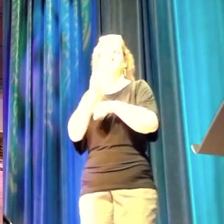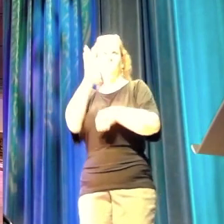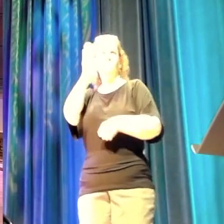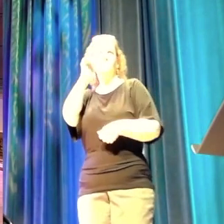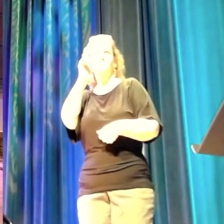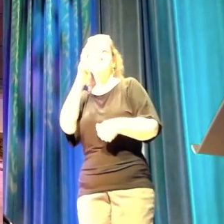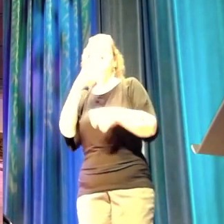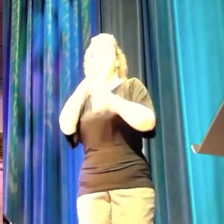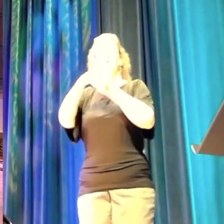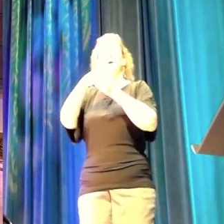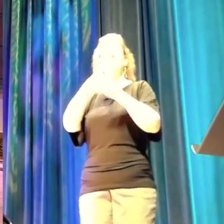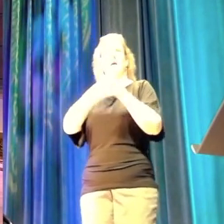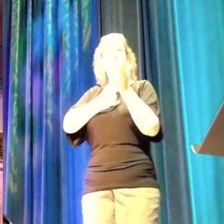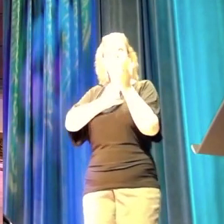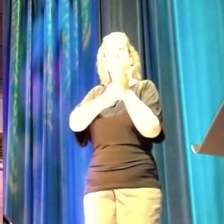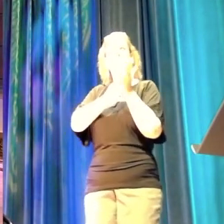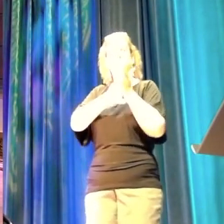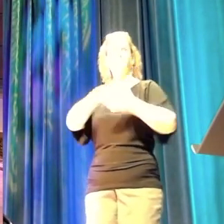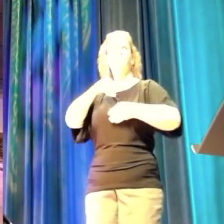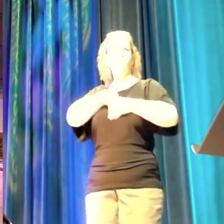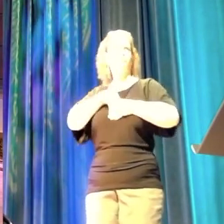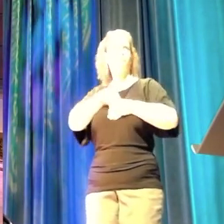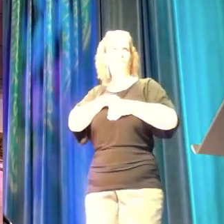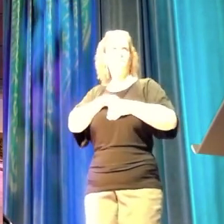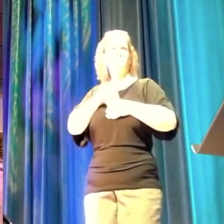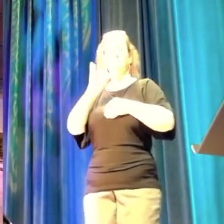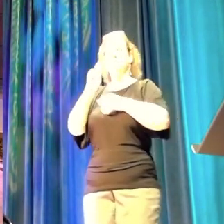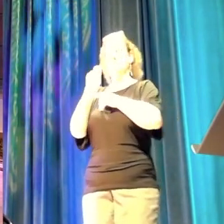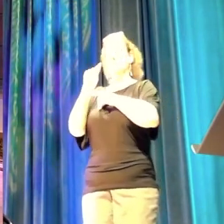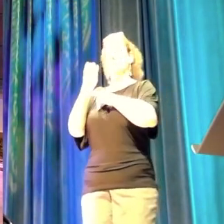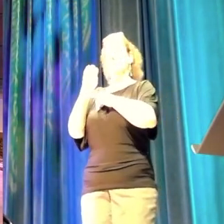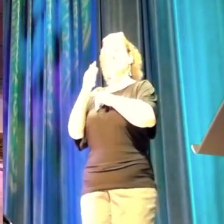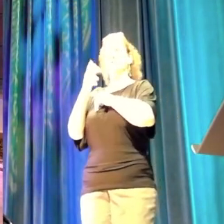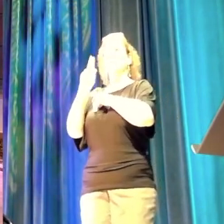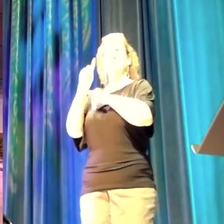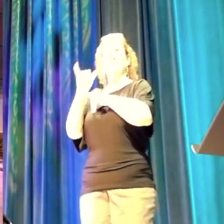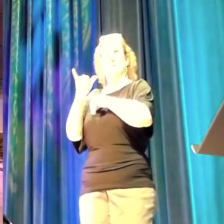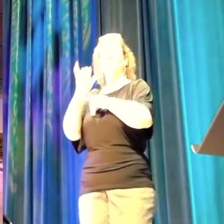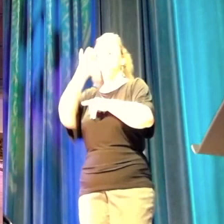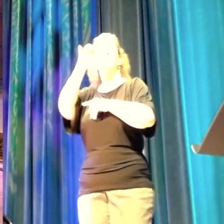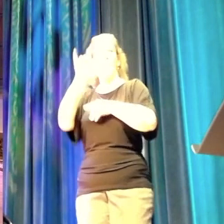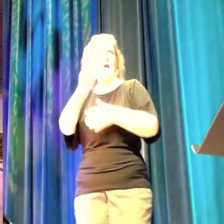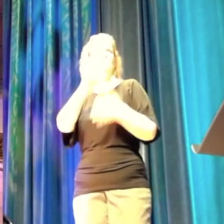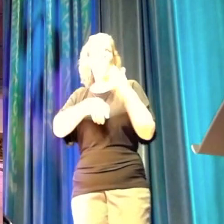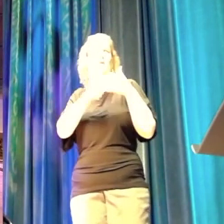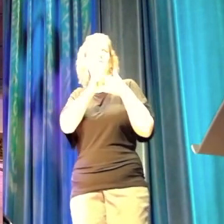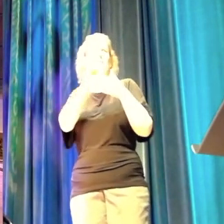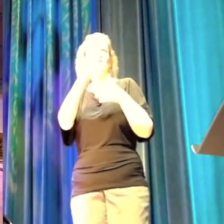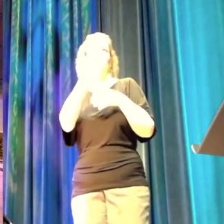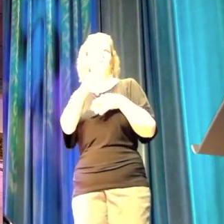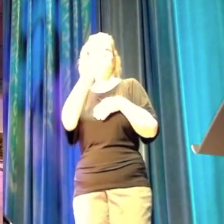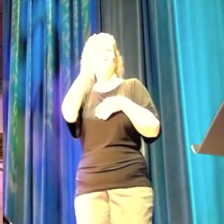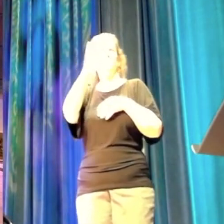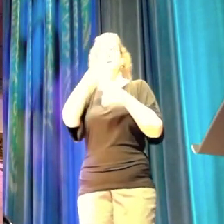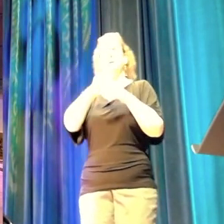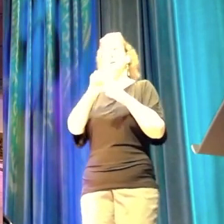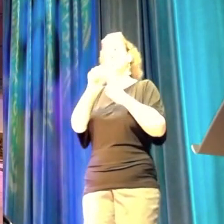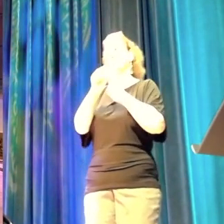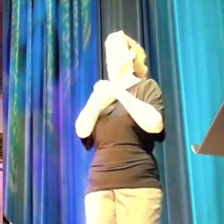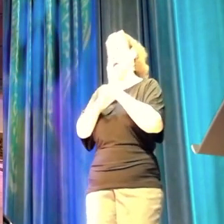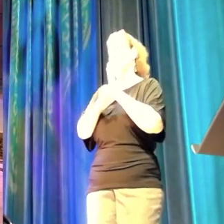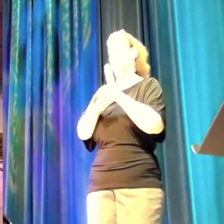have integrity, and that's what leadership should be in our state, and we can challenge